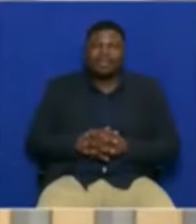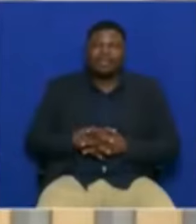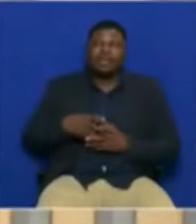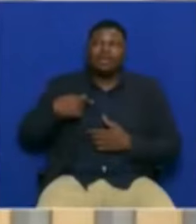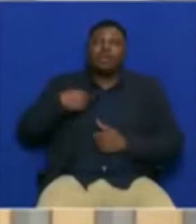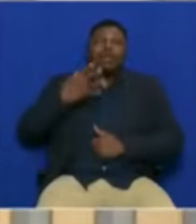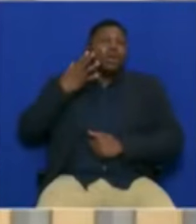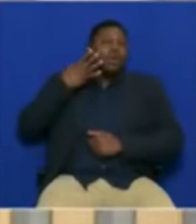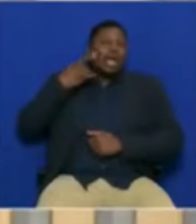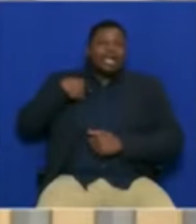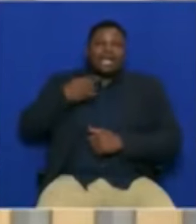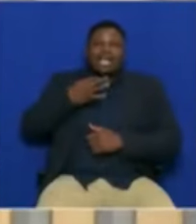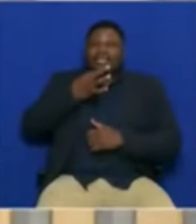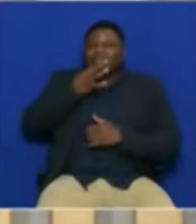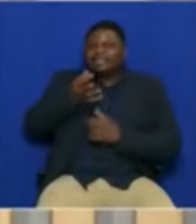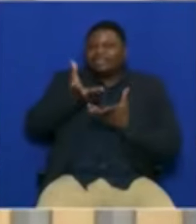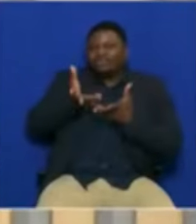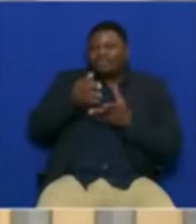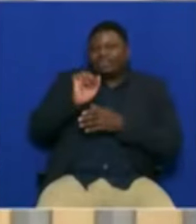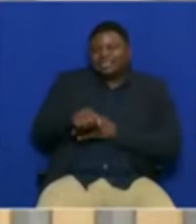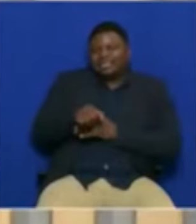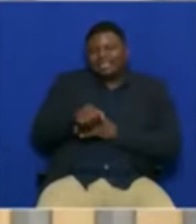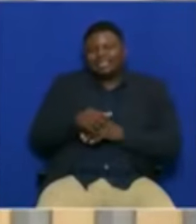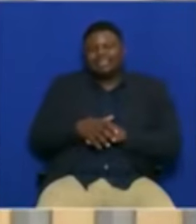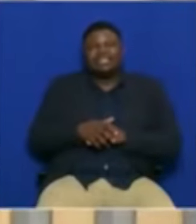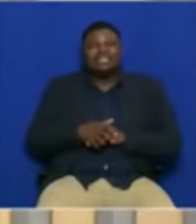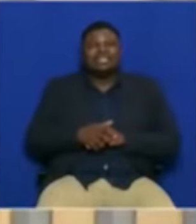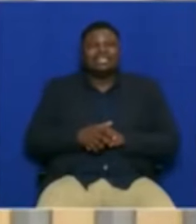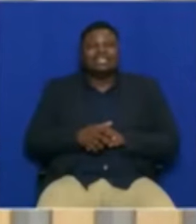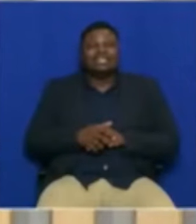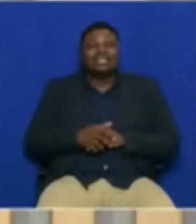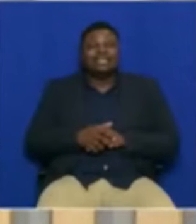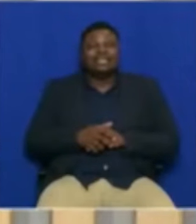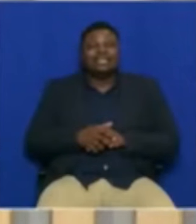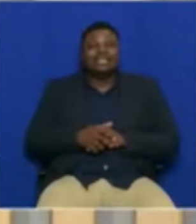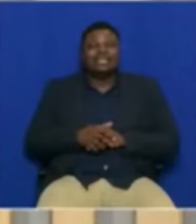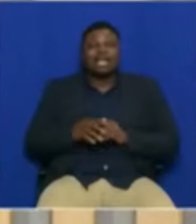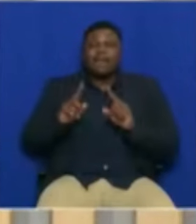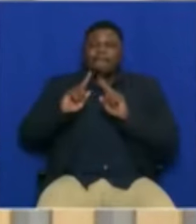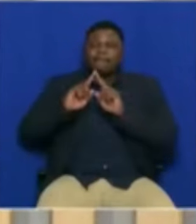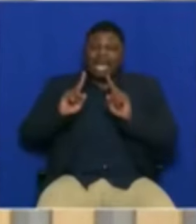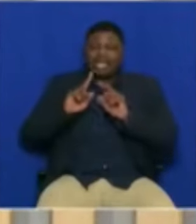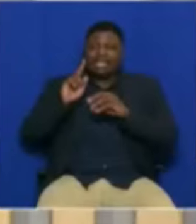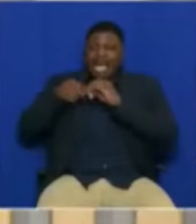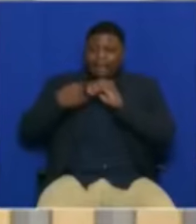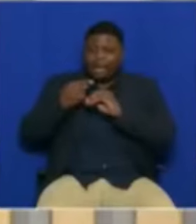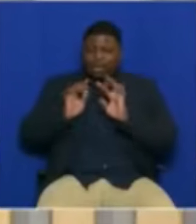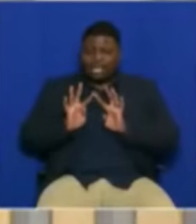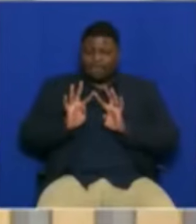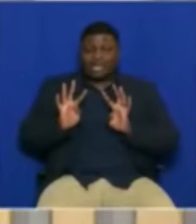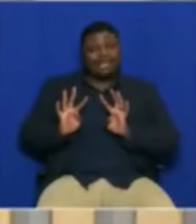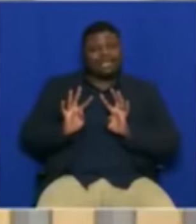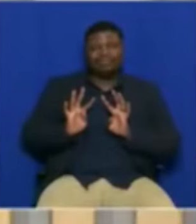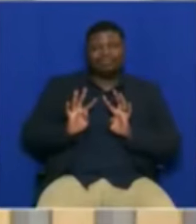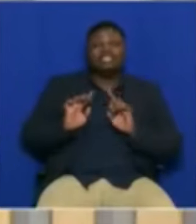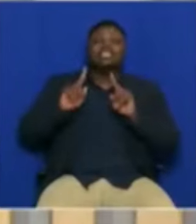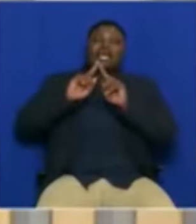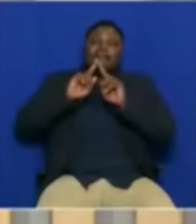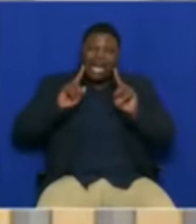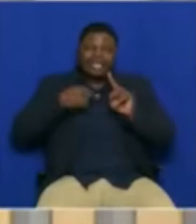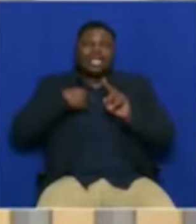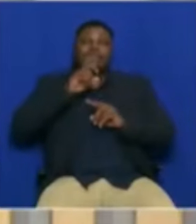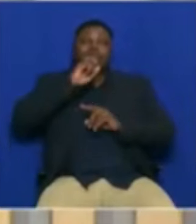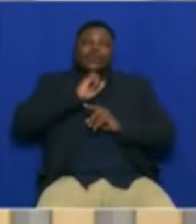wrong, I wasn't talking to the panel itself. I used that as a general statement that this is